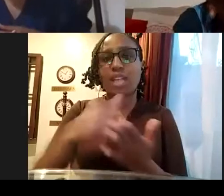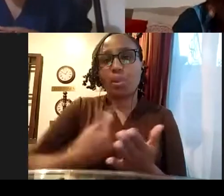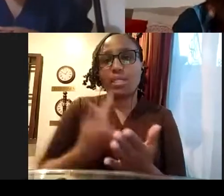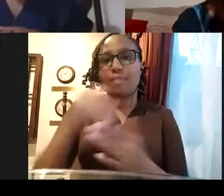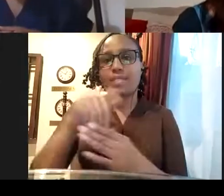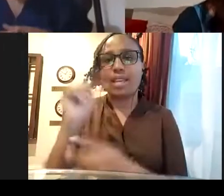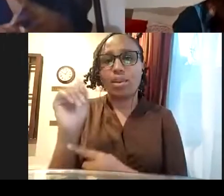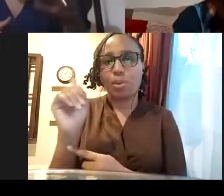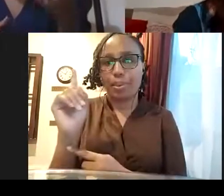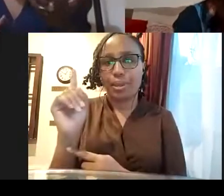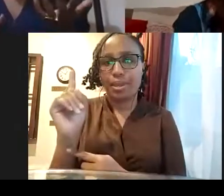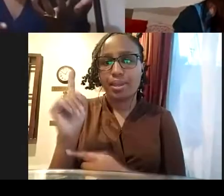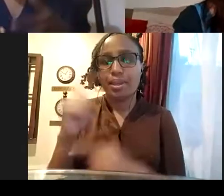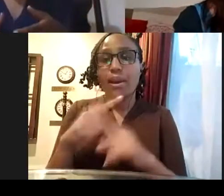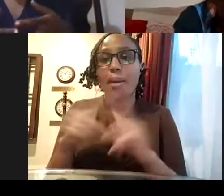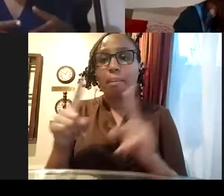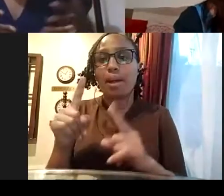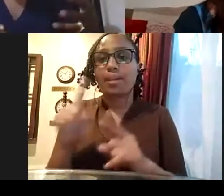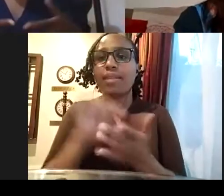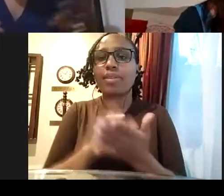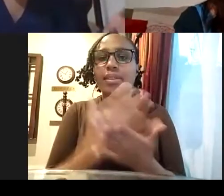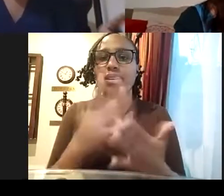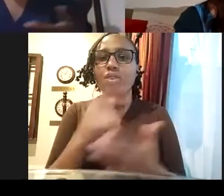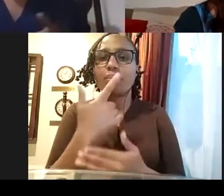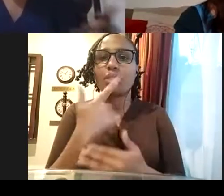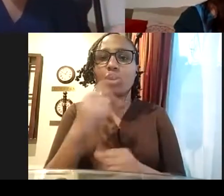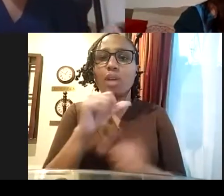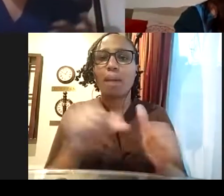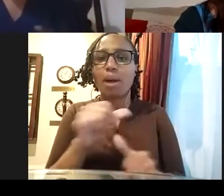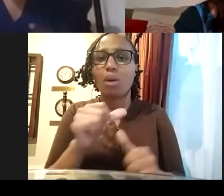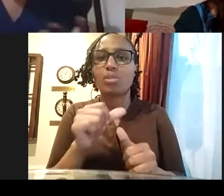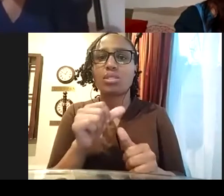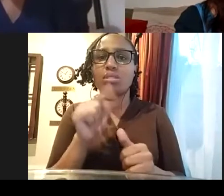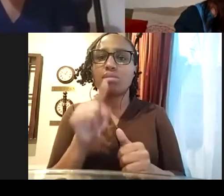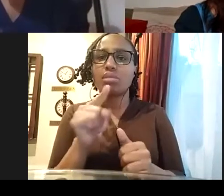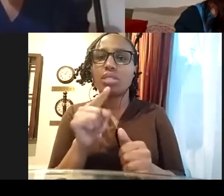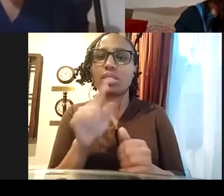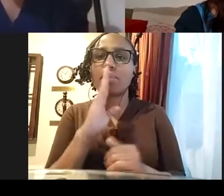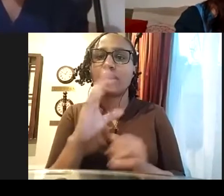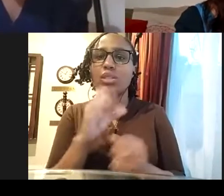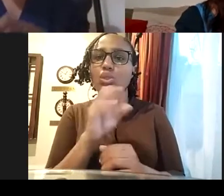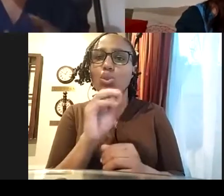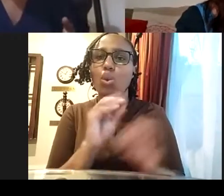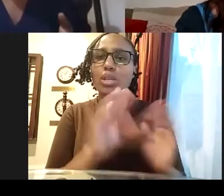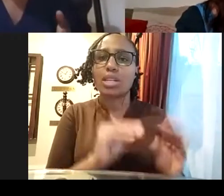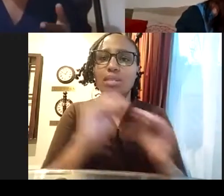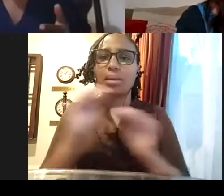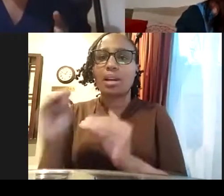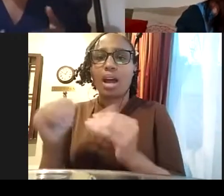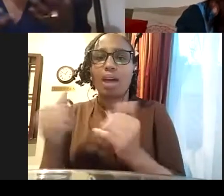Nairobi. But that thing you mentioned about the theme so being so transferable, I've had